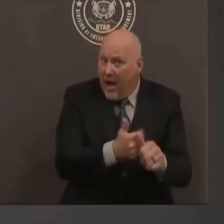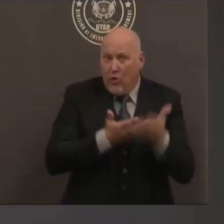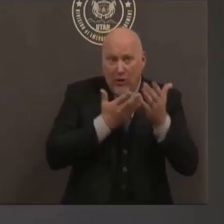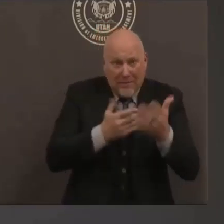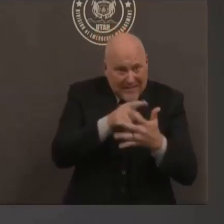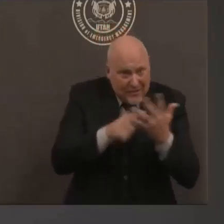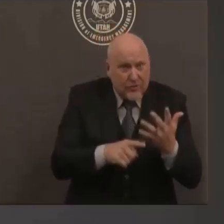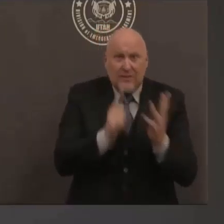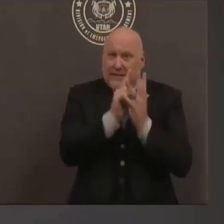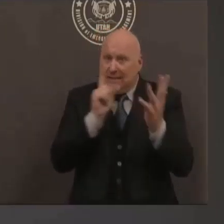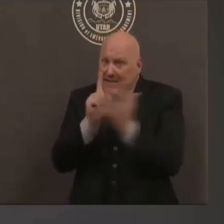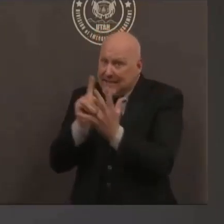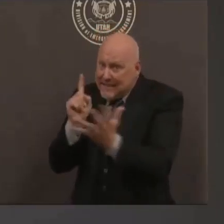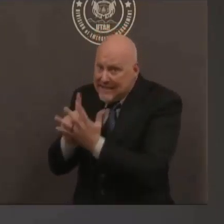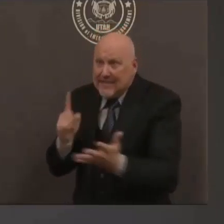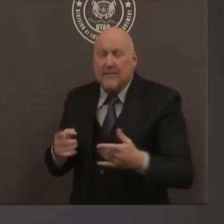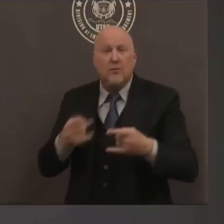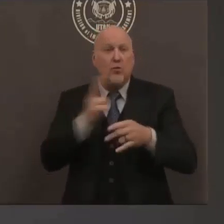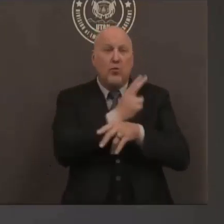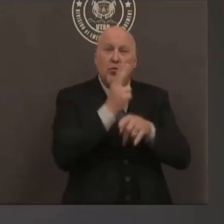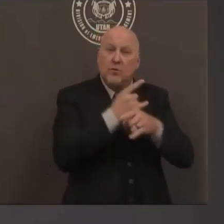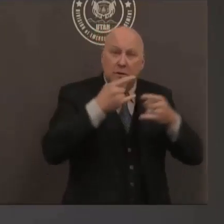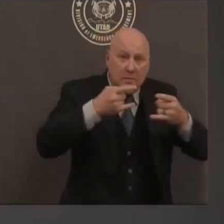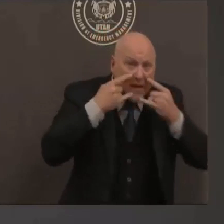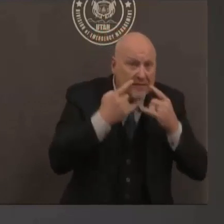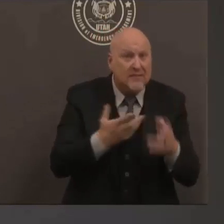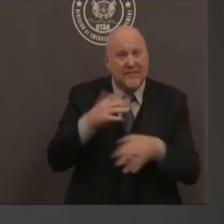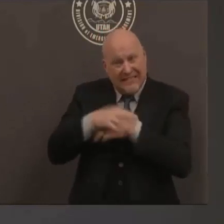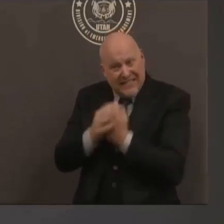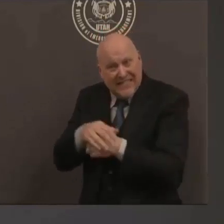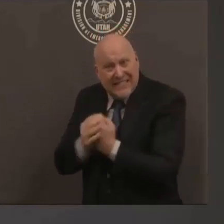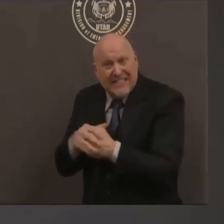that I've already mentioned. So next week, we'll bring to you